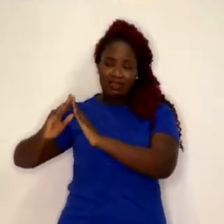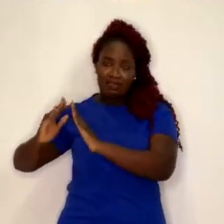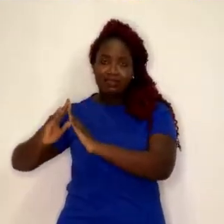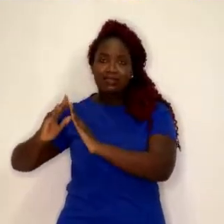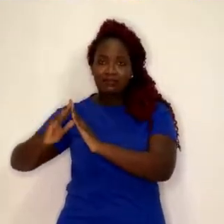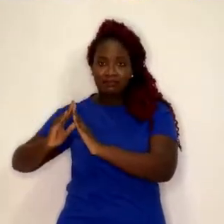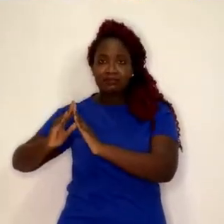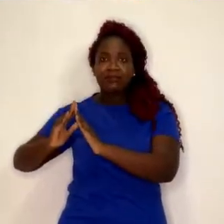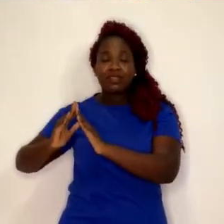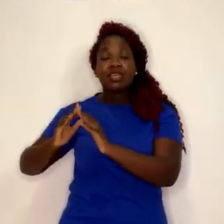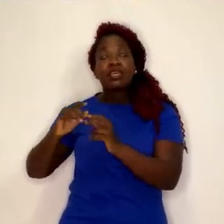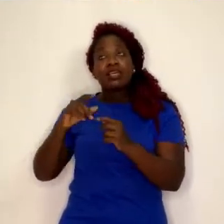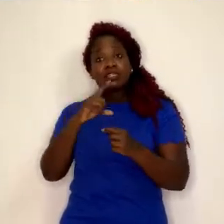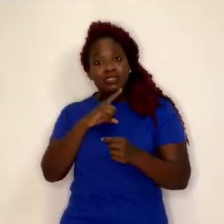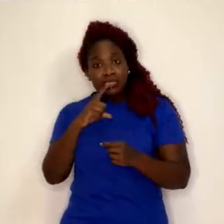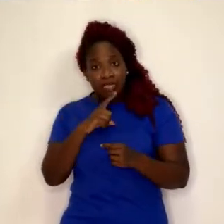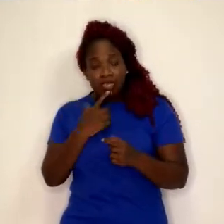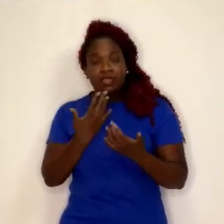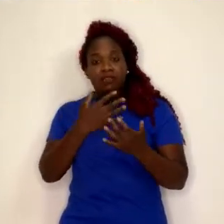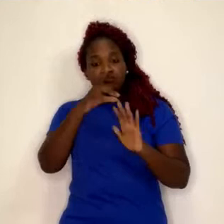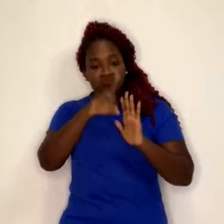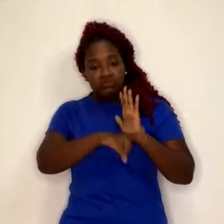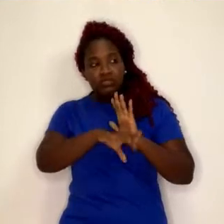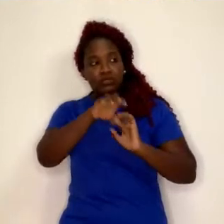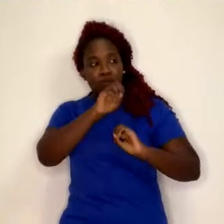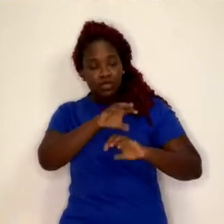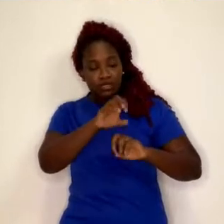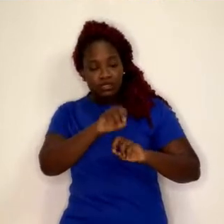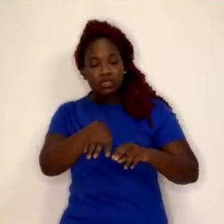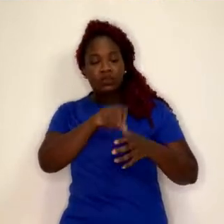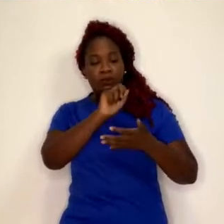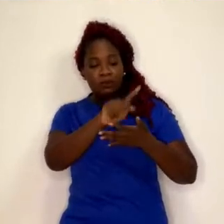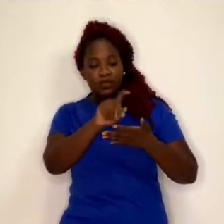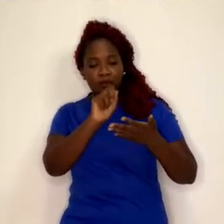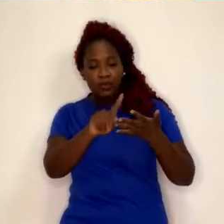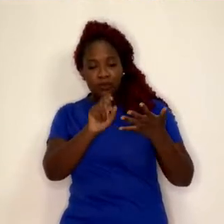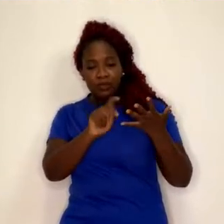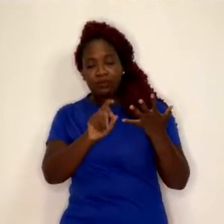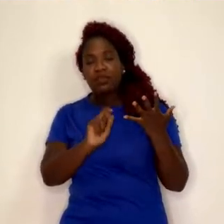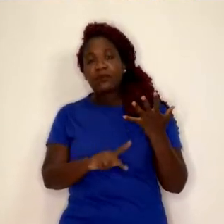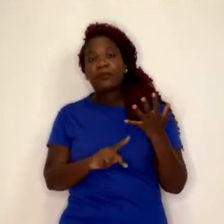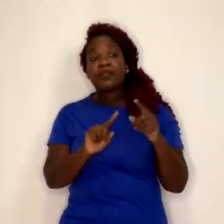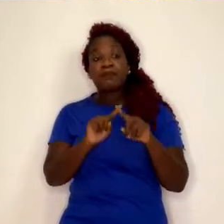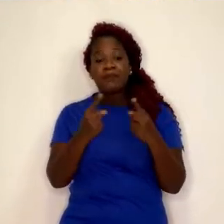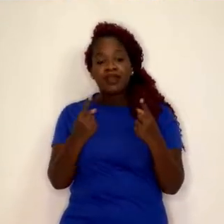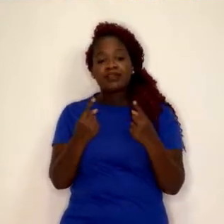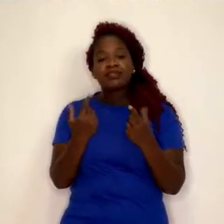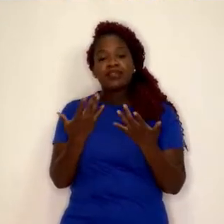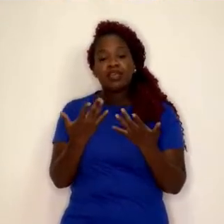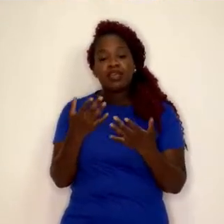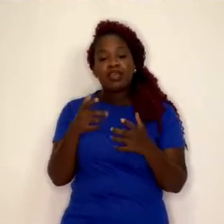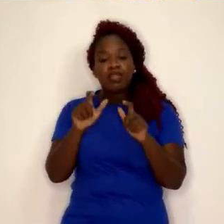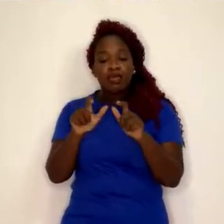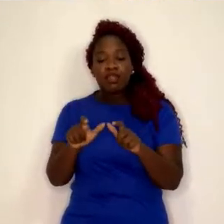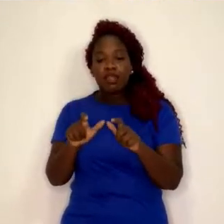violence. Aside from all issues regarding access to education, it's through